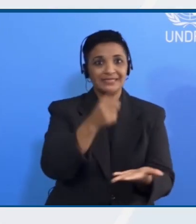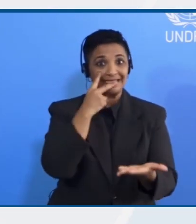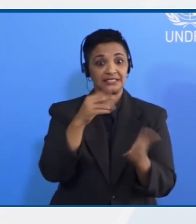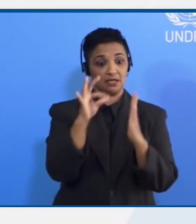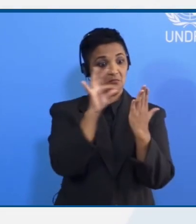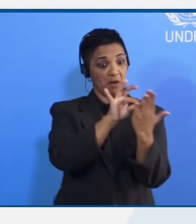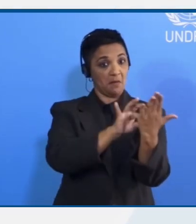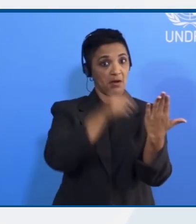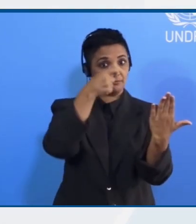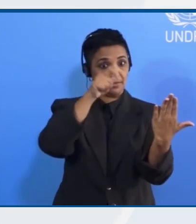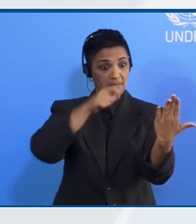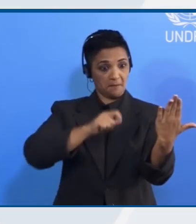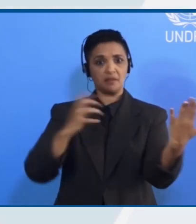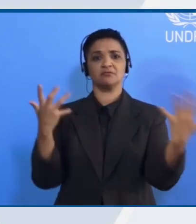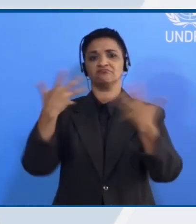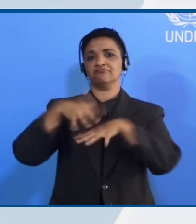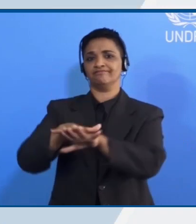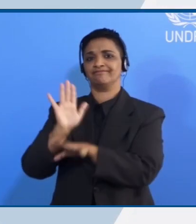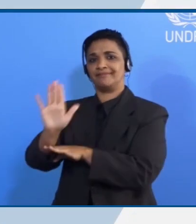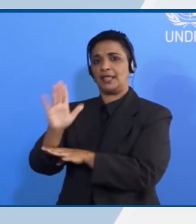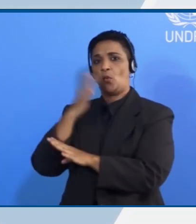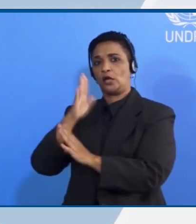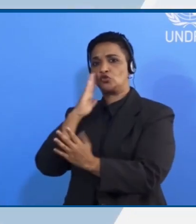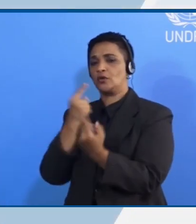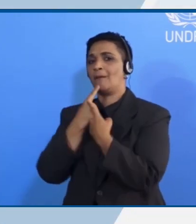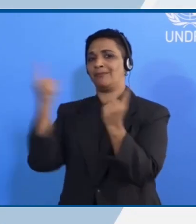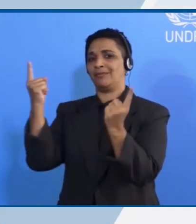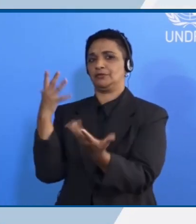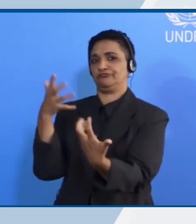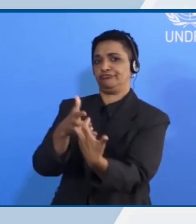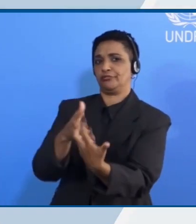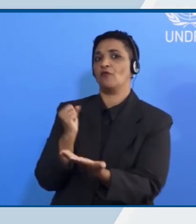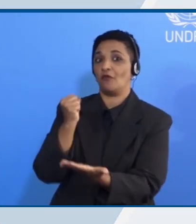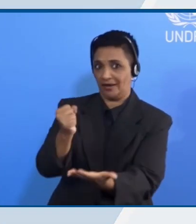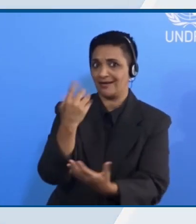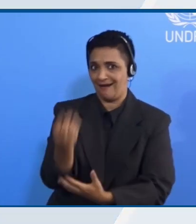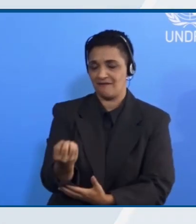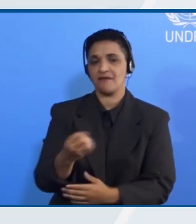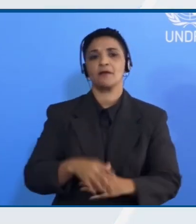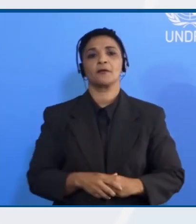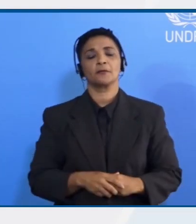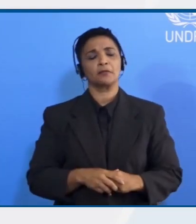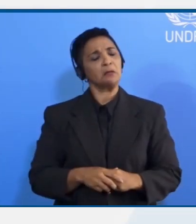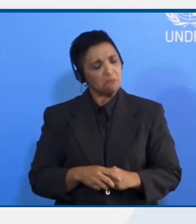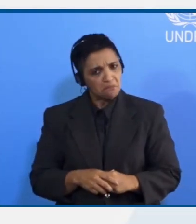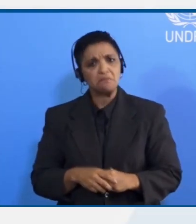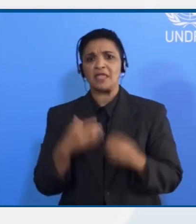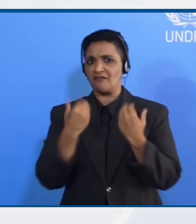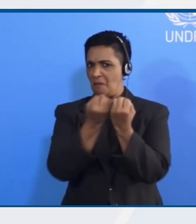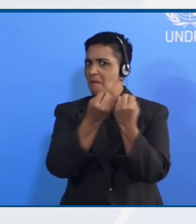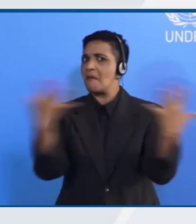these development objectives within their mission statements. Now, of course, there's a lot of